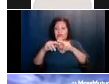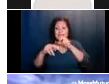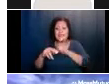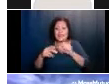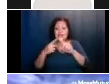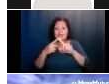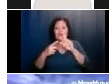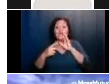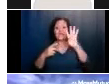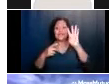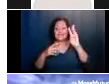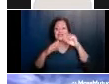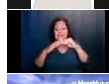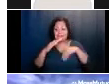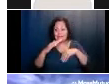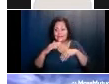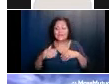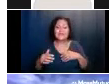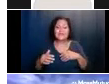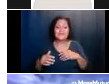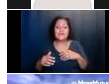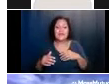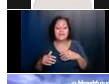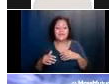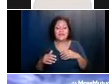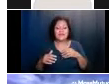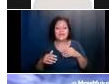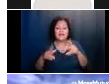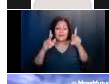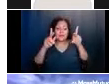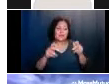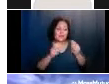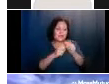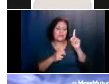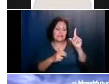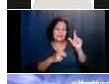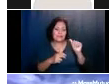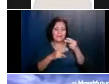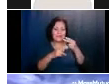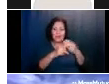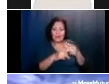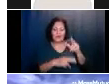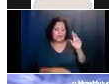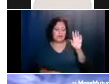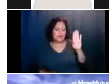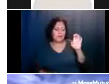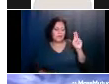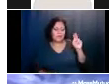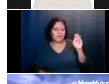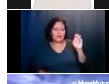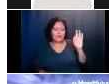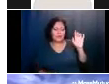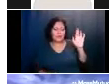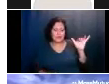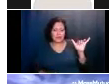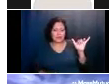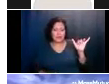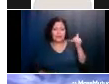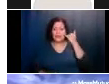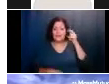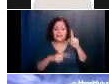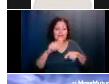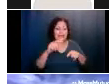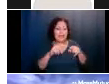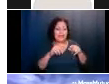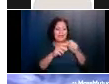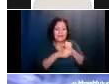The beneficiary, which is the person with a disability, cannot make financial decisions. There needs to be